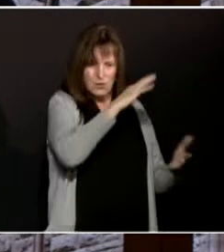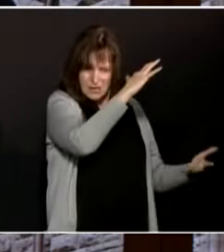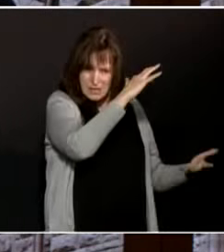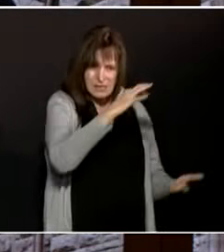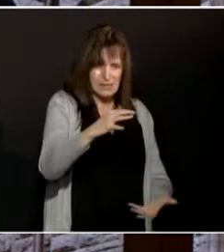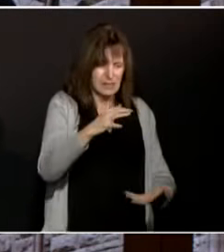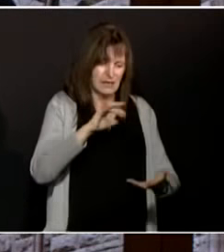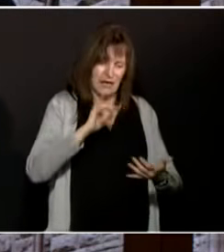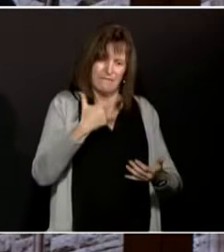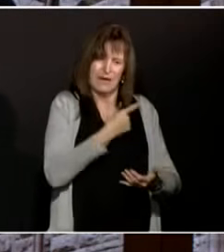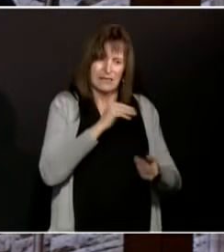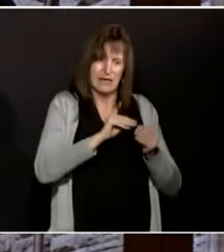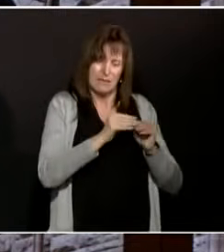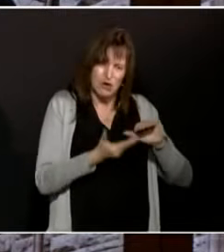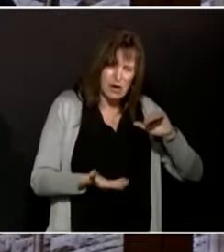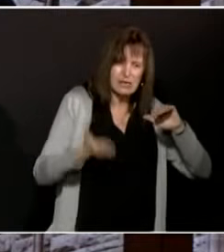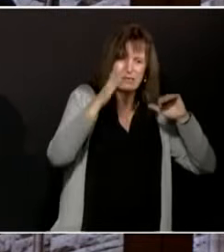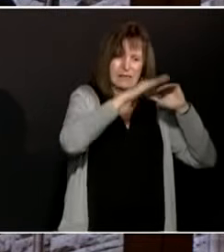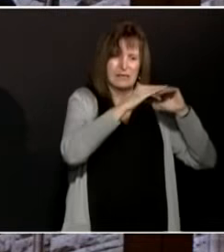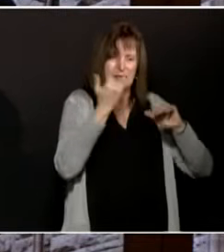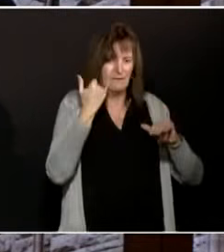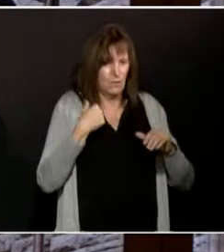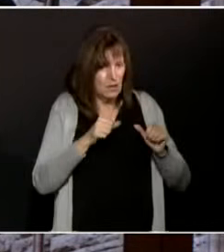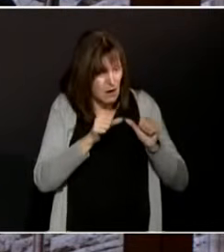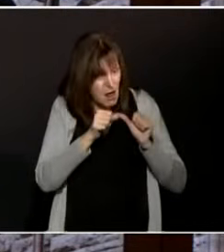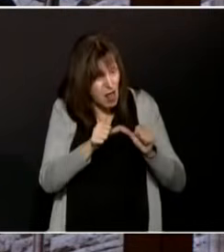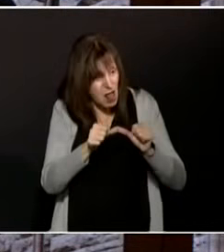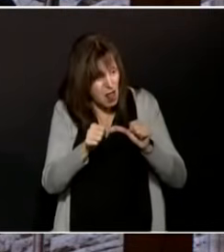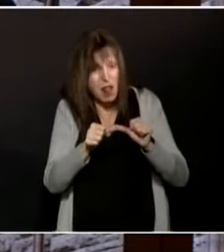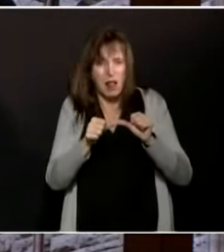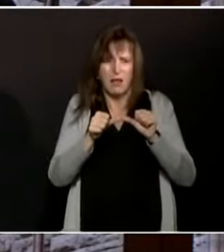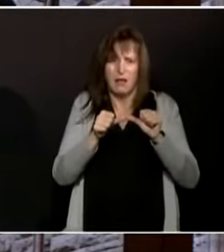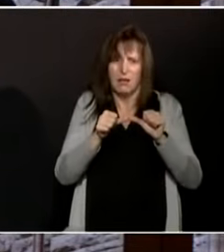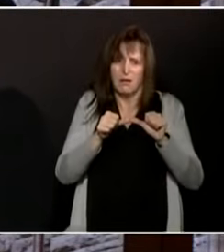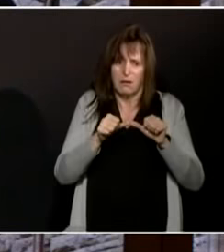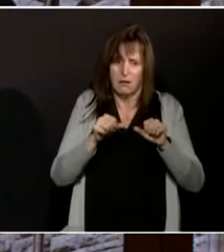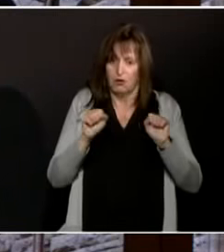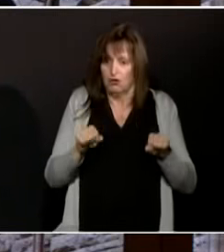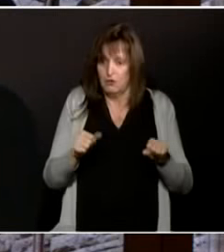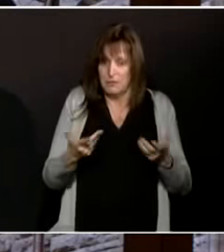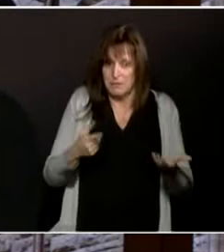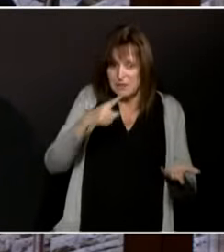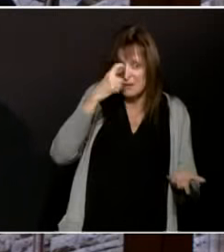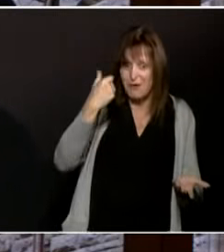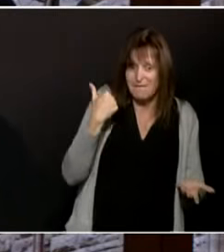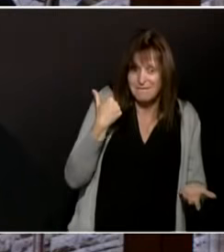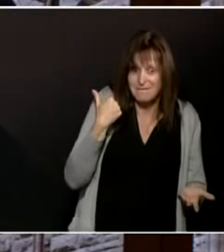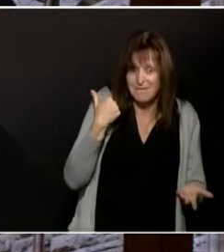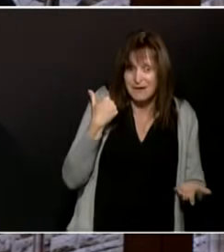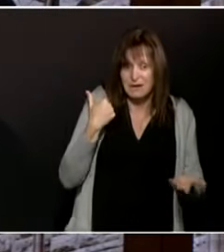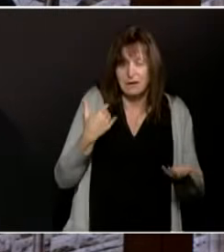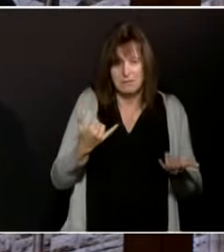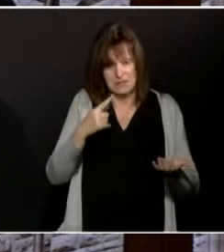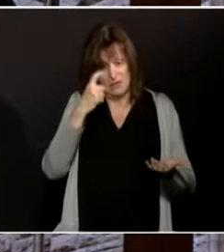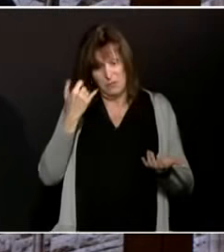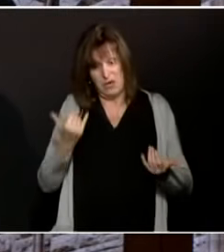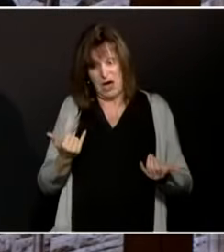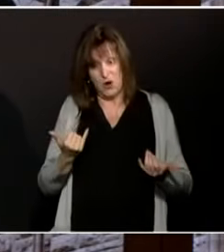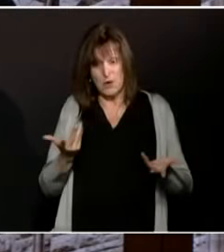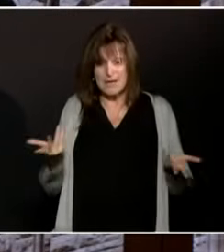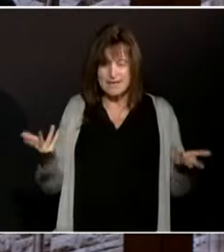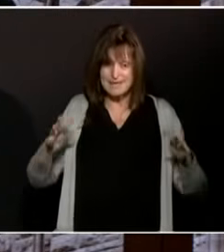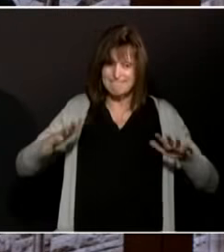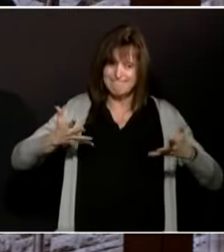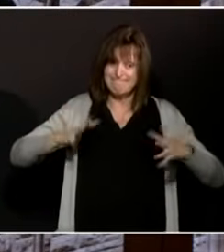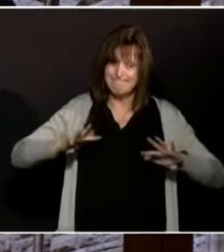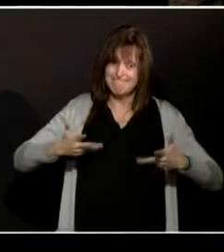of coverage, we could have that available. But it's at risk right now. And that's what Dr. Brown and his data has alluded to, as he